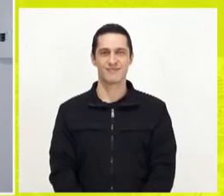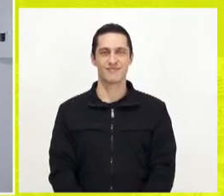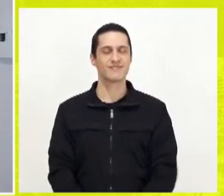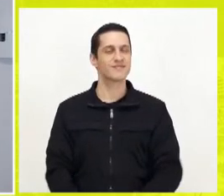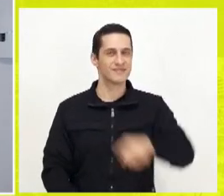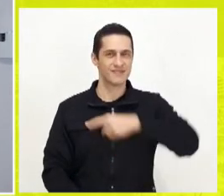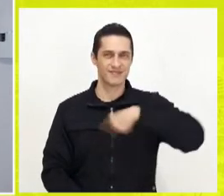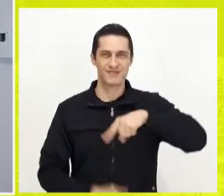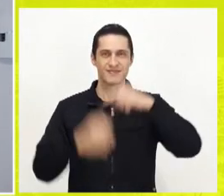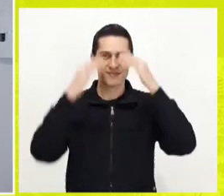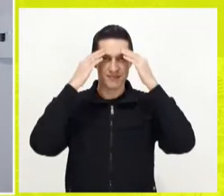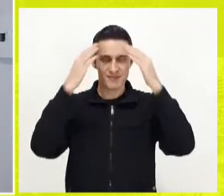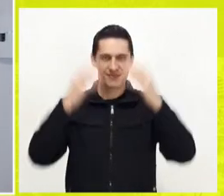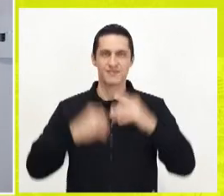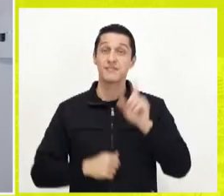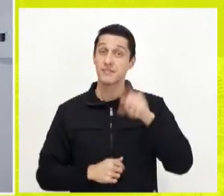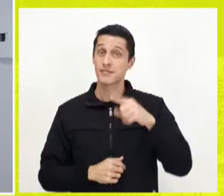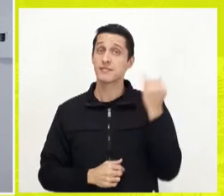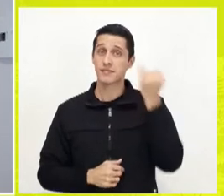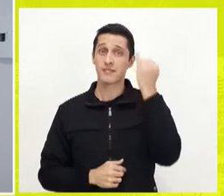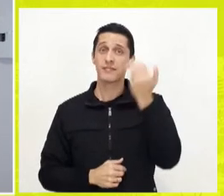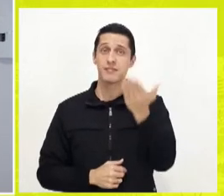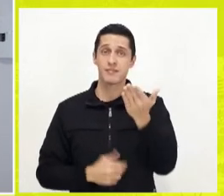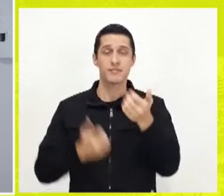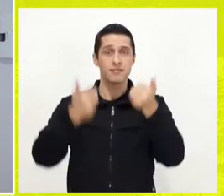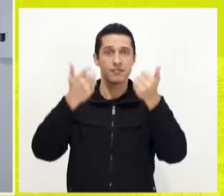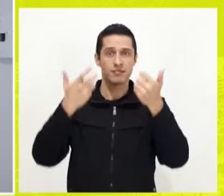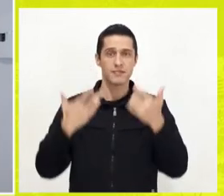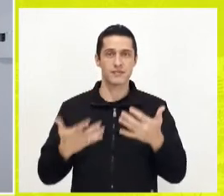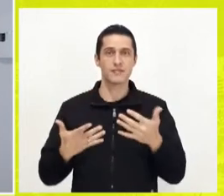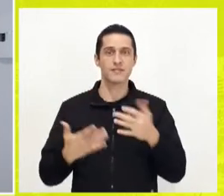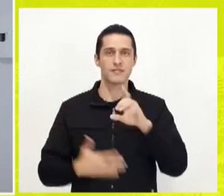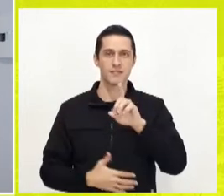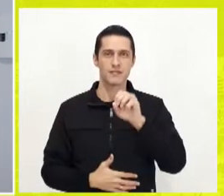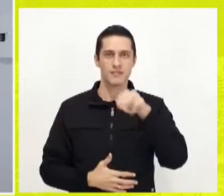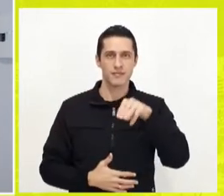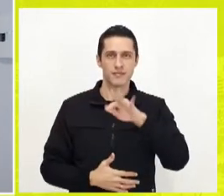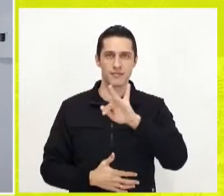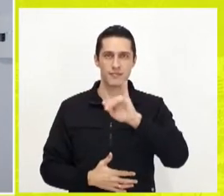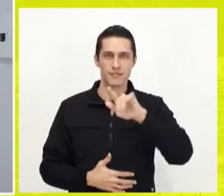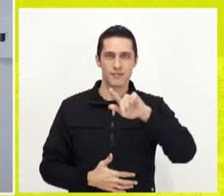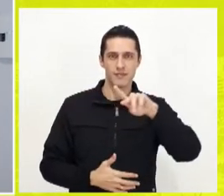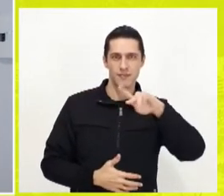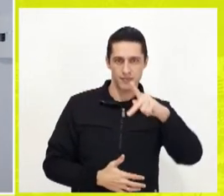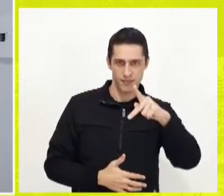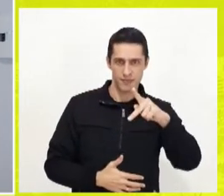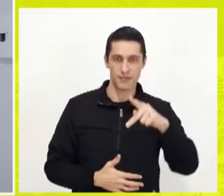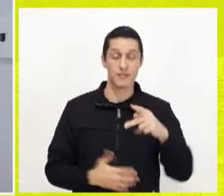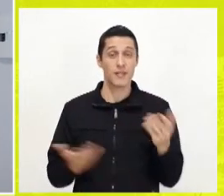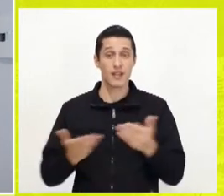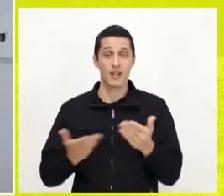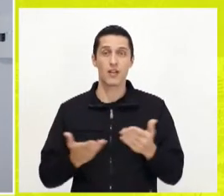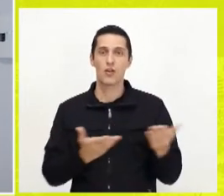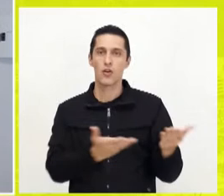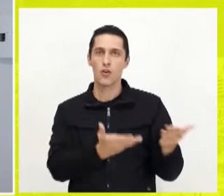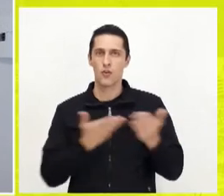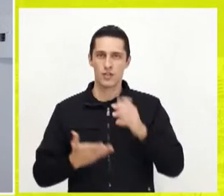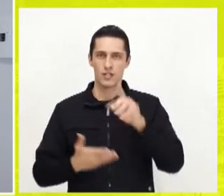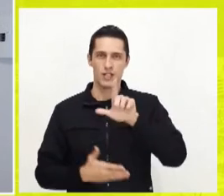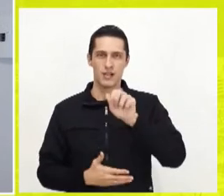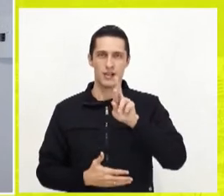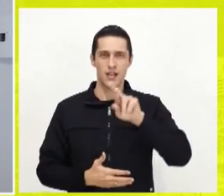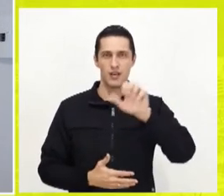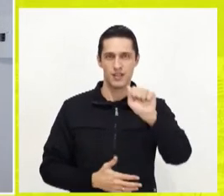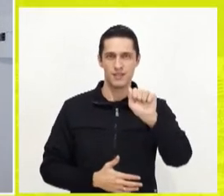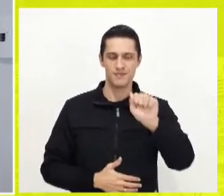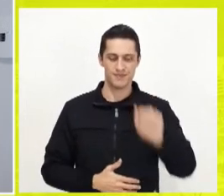chris it's really important what you said uh on bruno phillips and bruno pereira uh laura